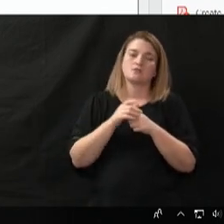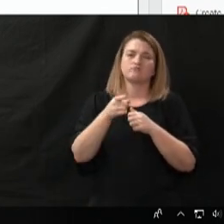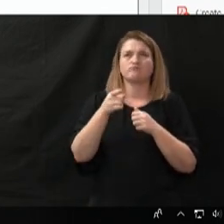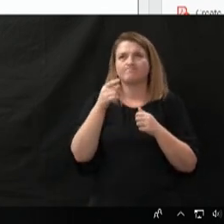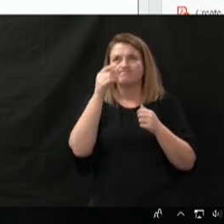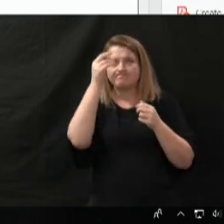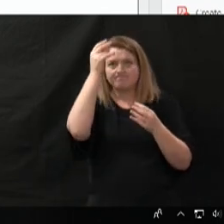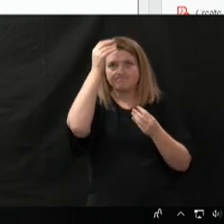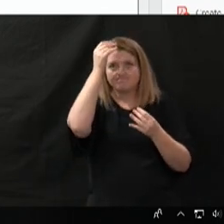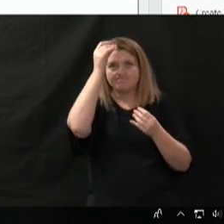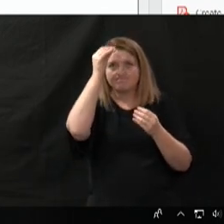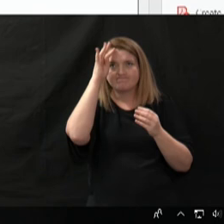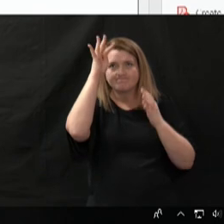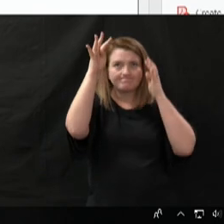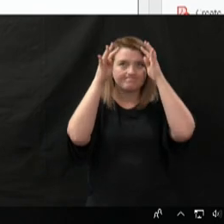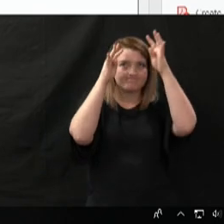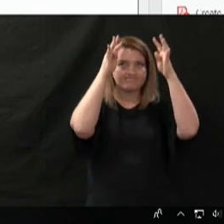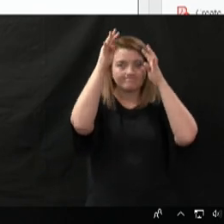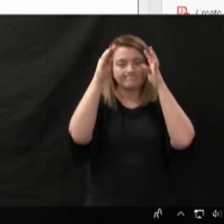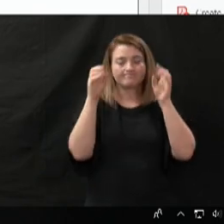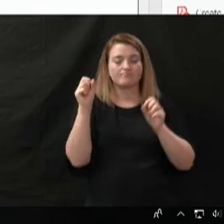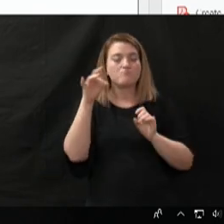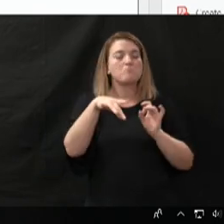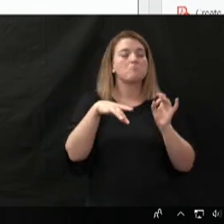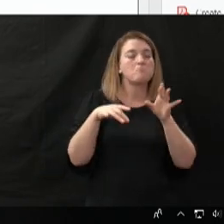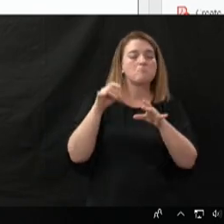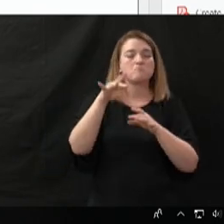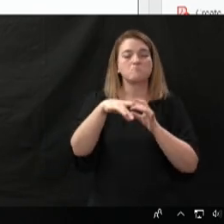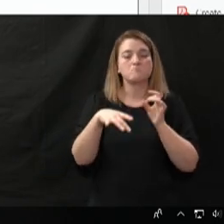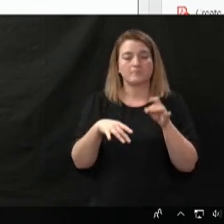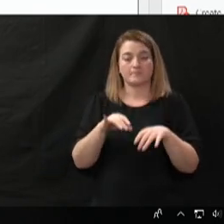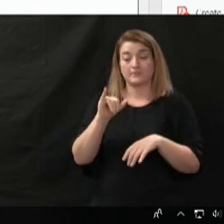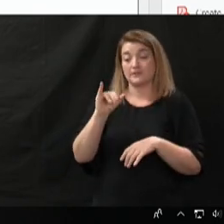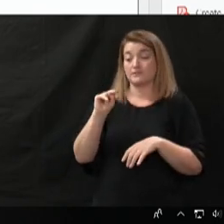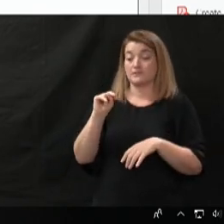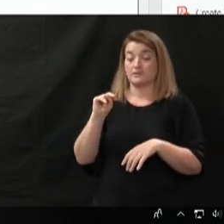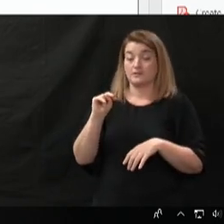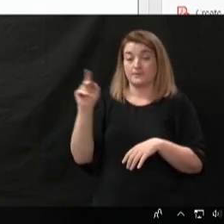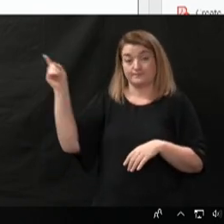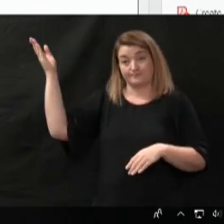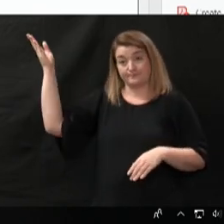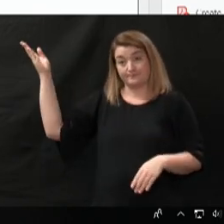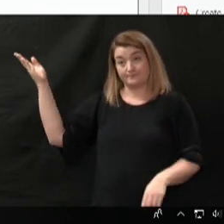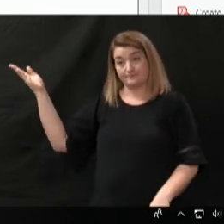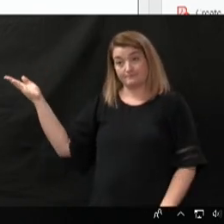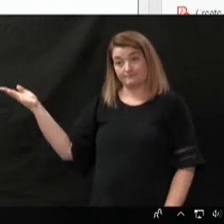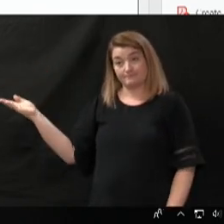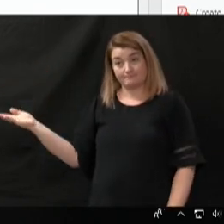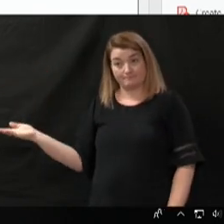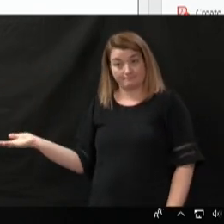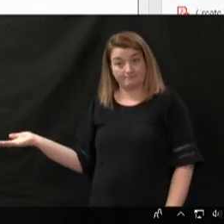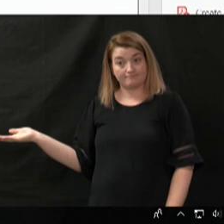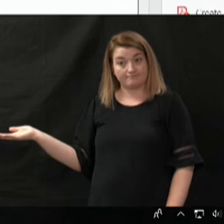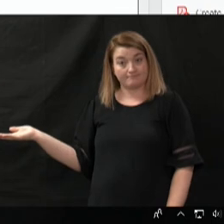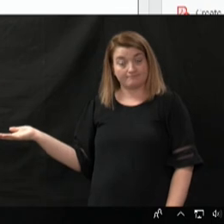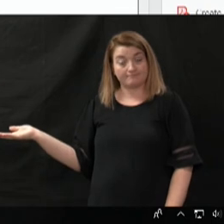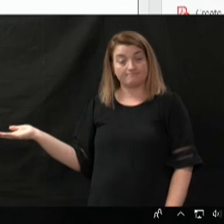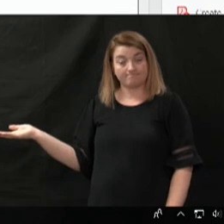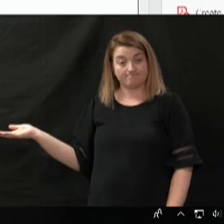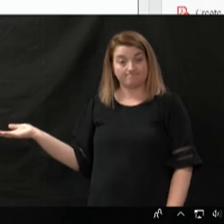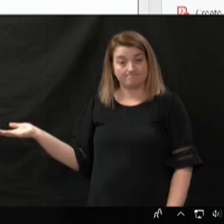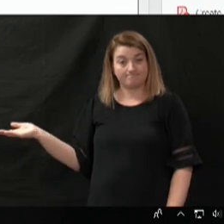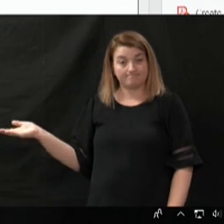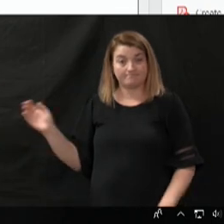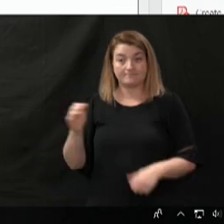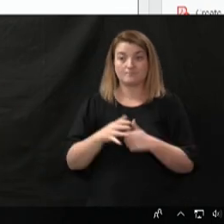that they would come up with. Inspect, inspector, inspection, re-inspect, and inspecting. And then we're going to do